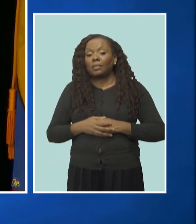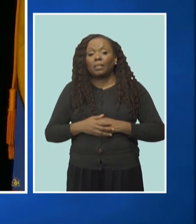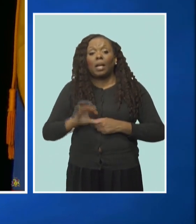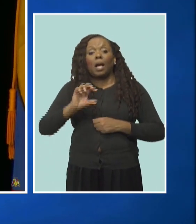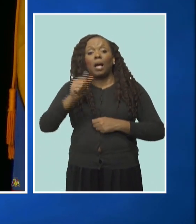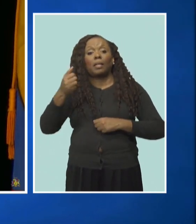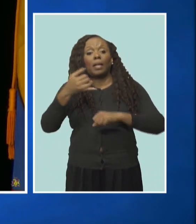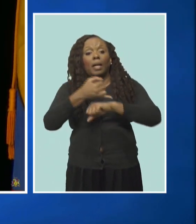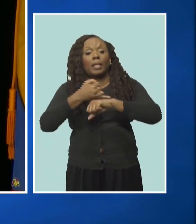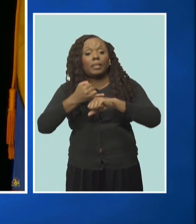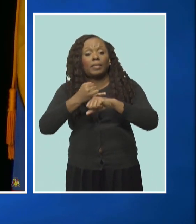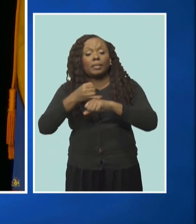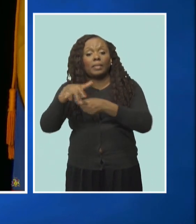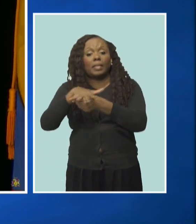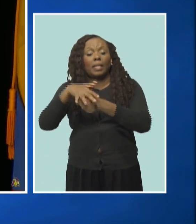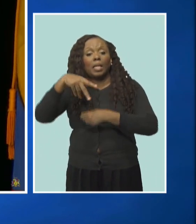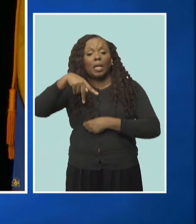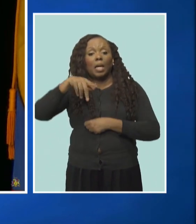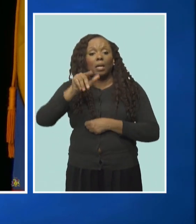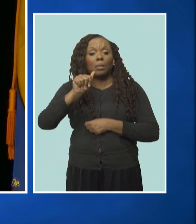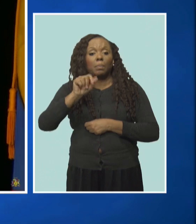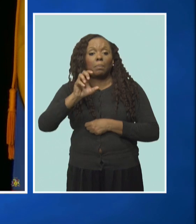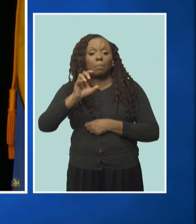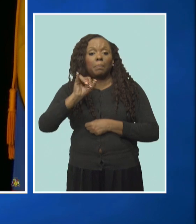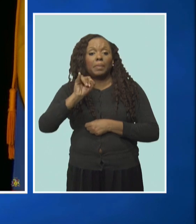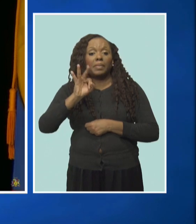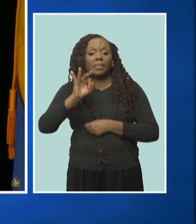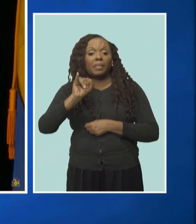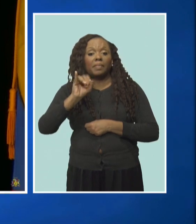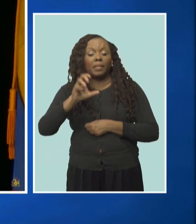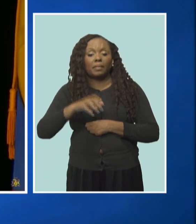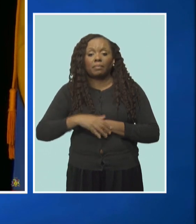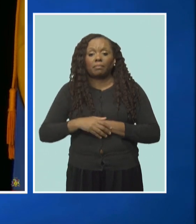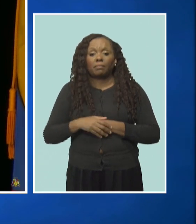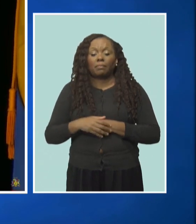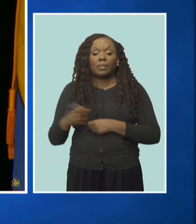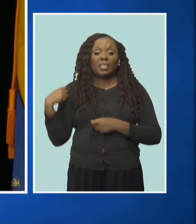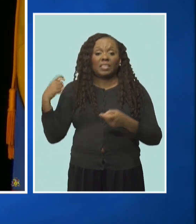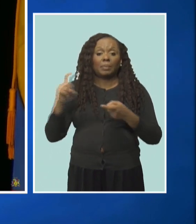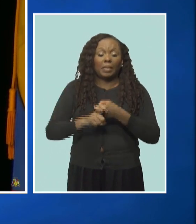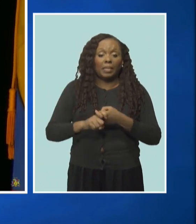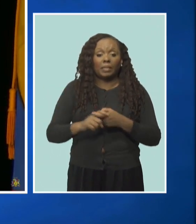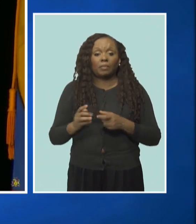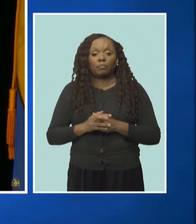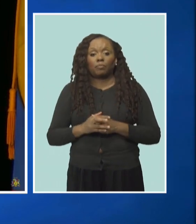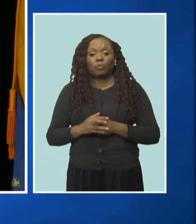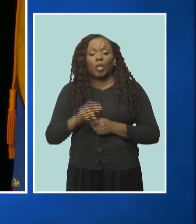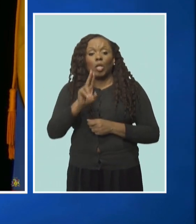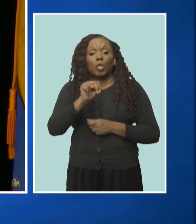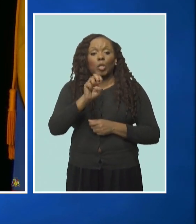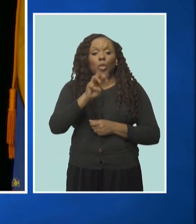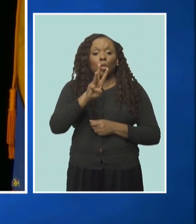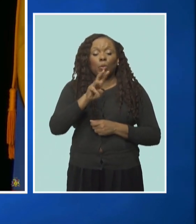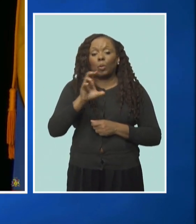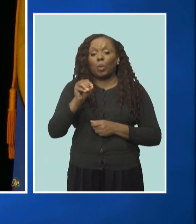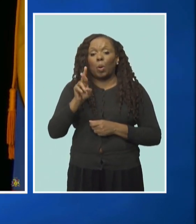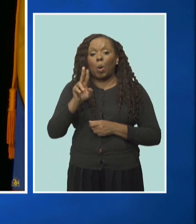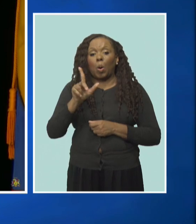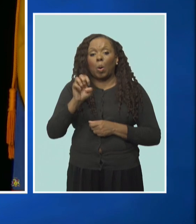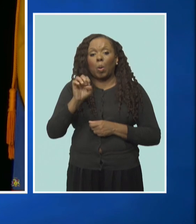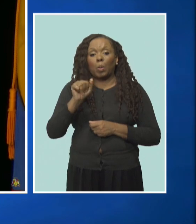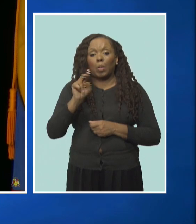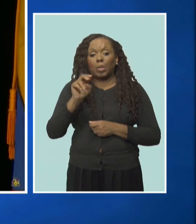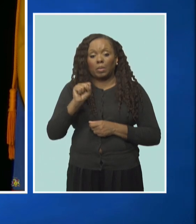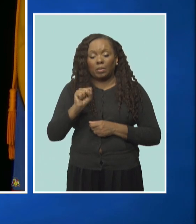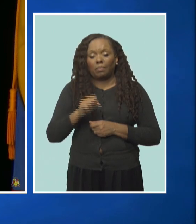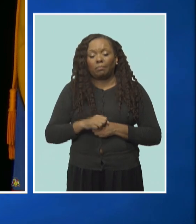or Spain, or New Orleans, or Australia, it is one planet.